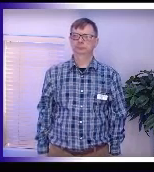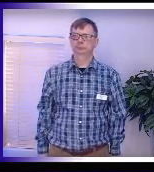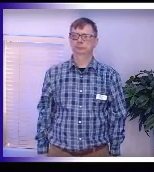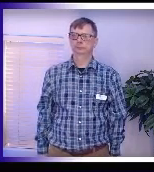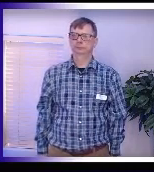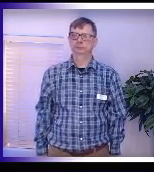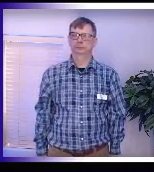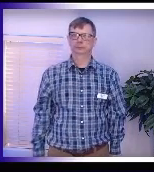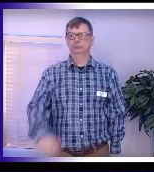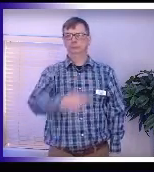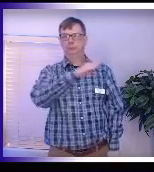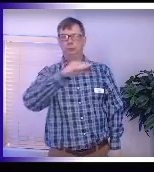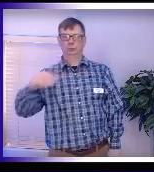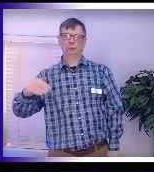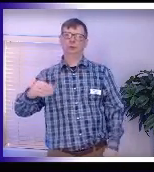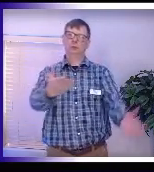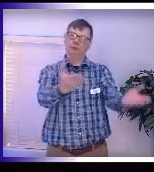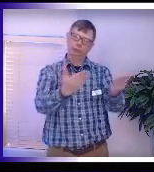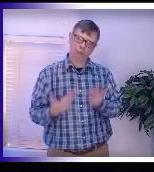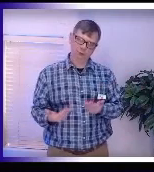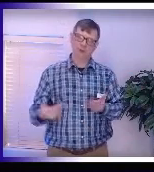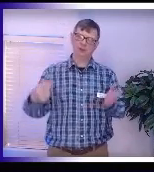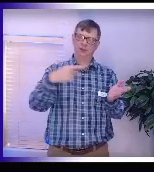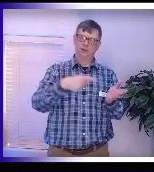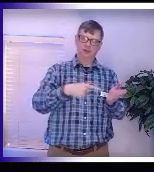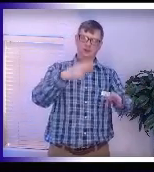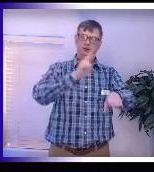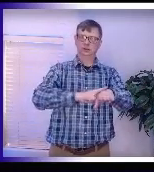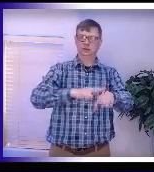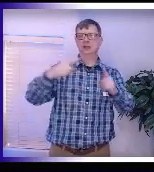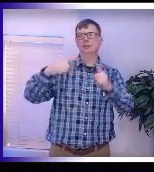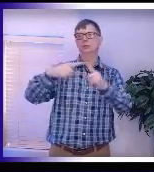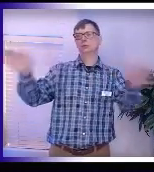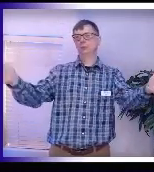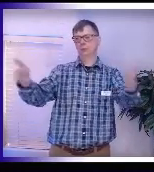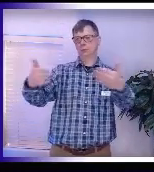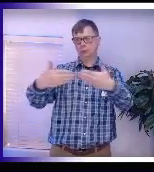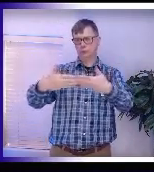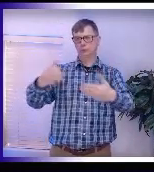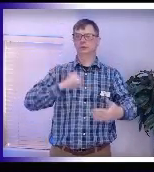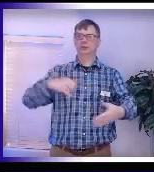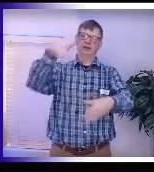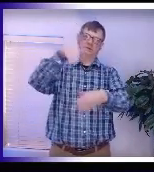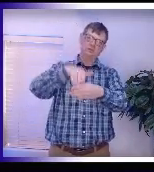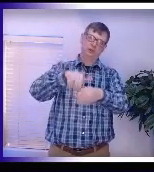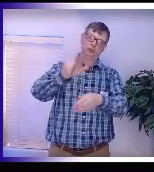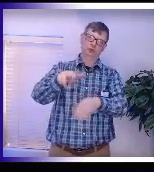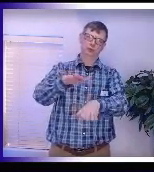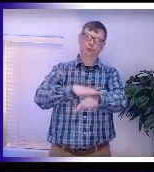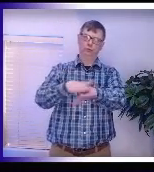And as we bring this time to a close, I invite you to simply rub your feet along the